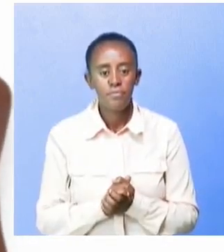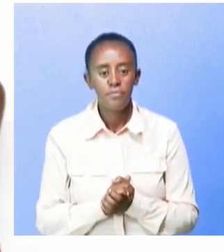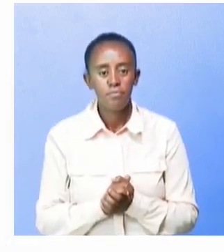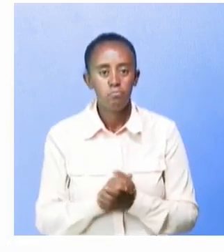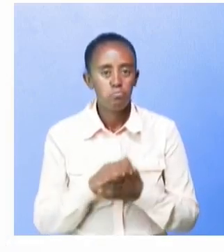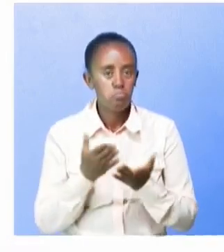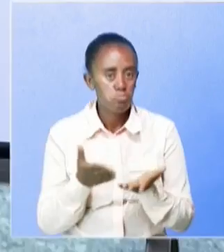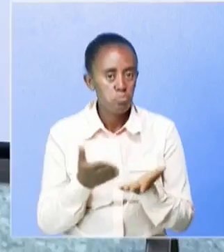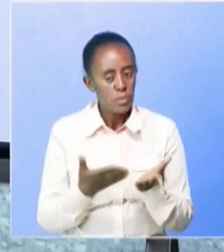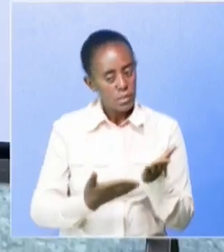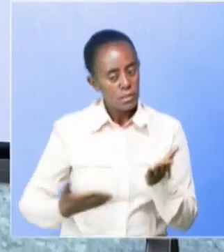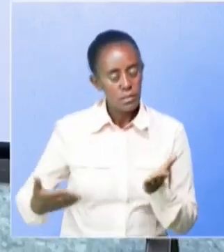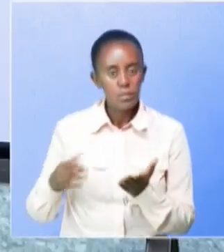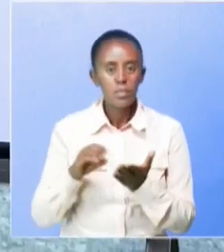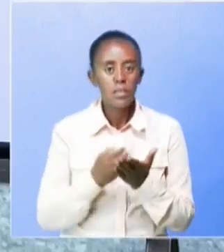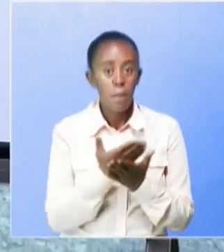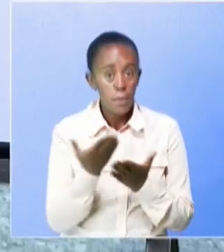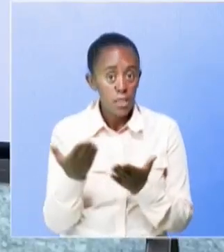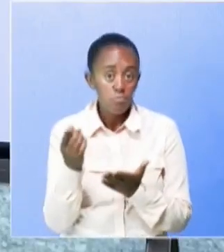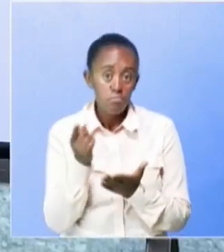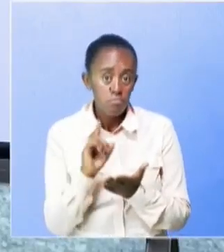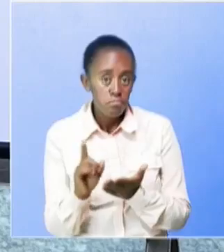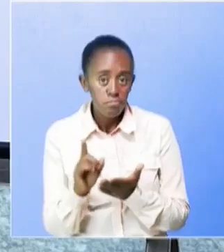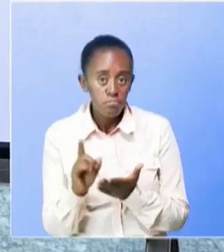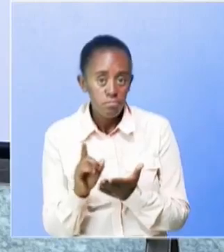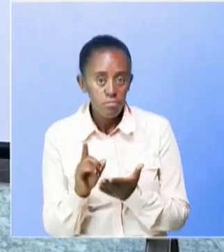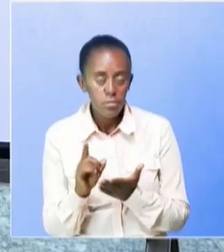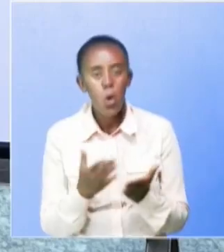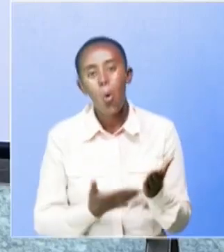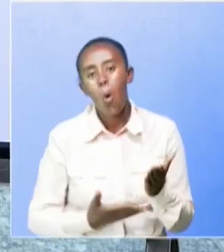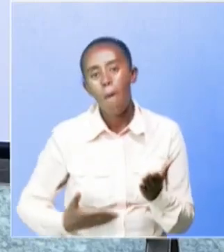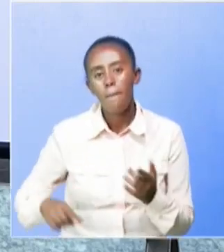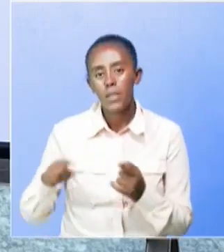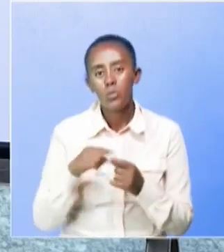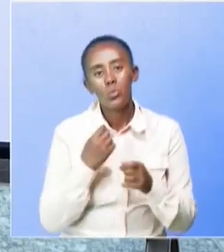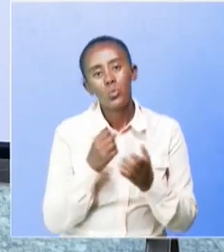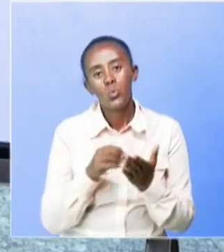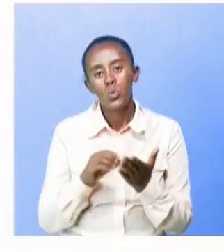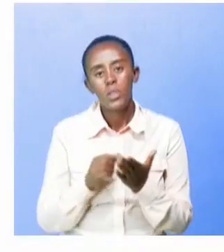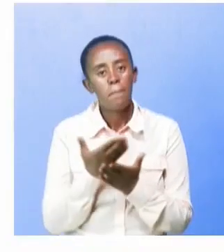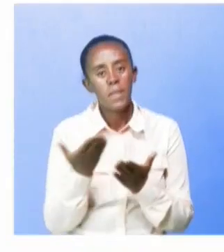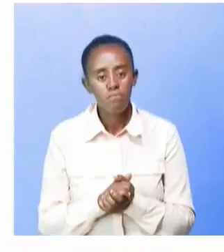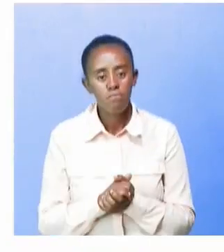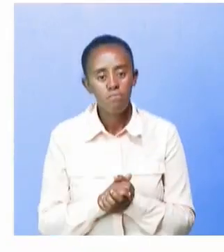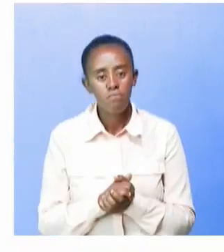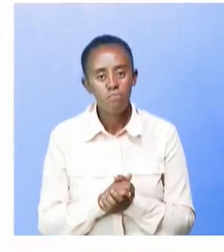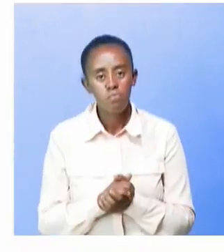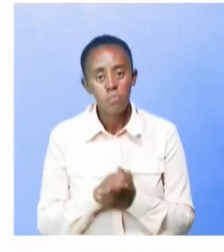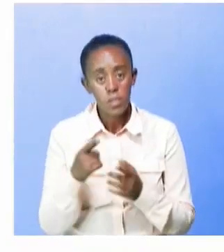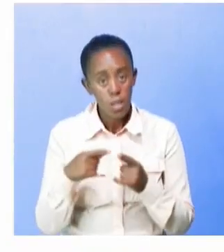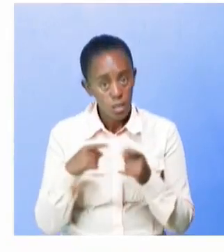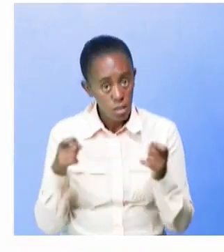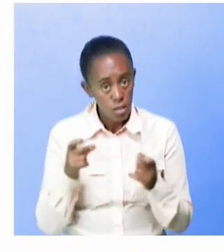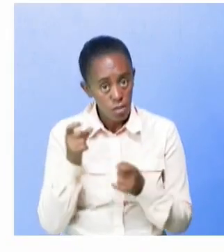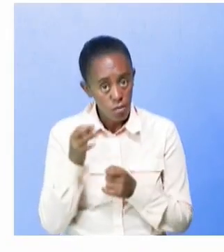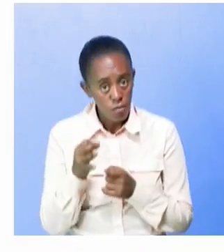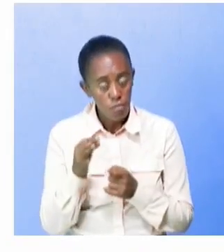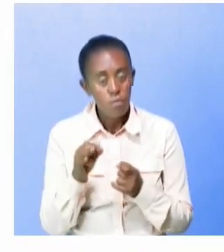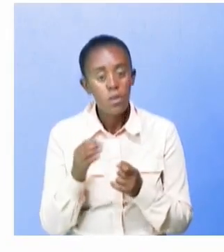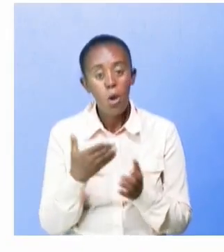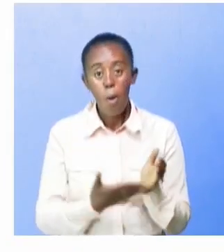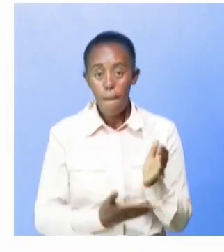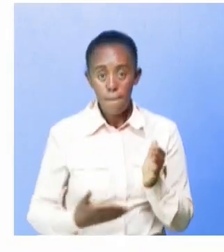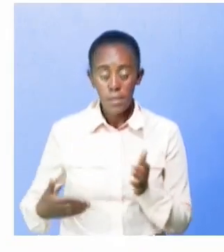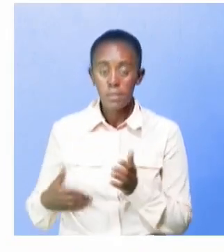Being dedicated to something is being committed to something. The antonym of